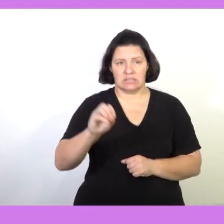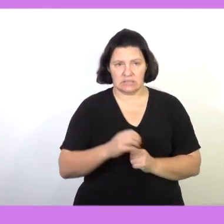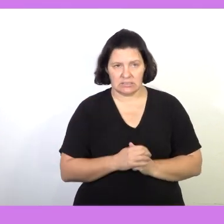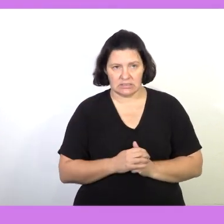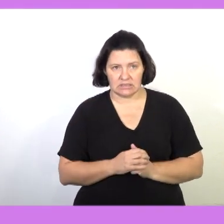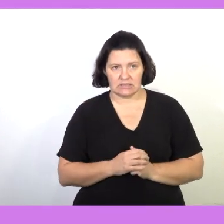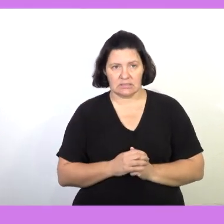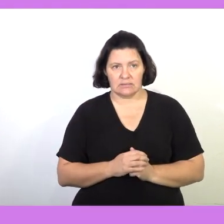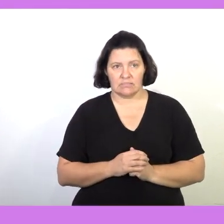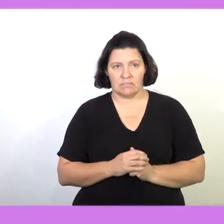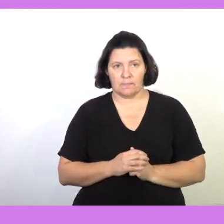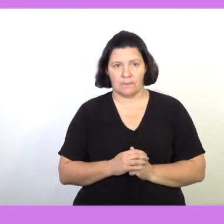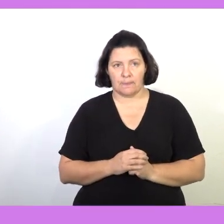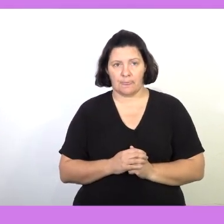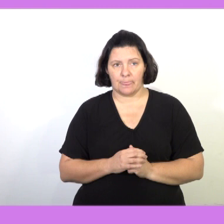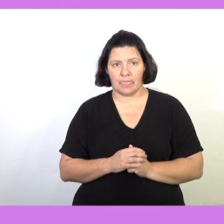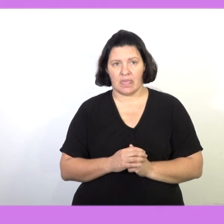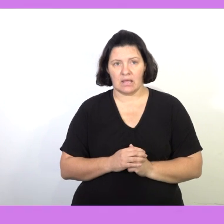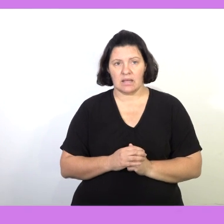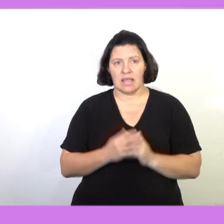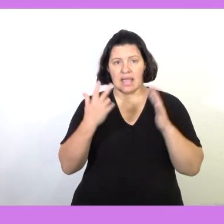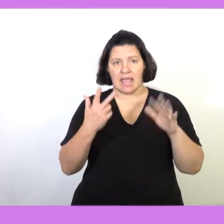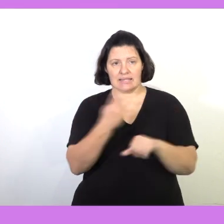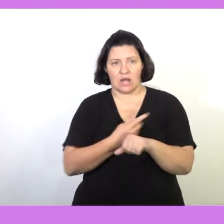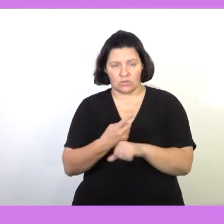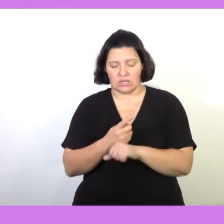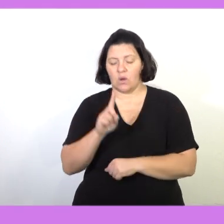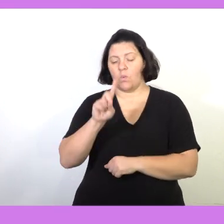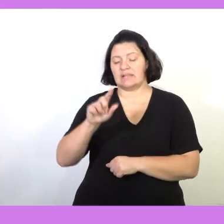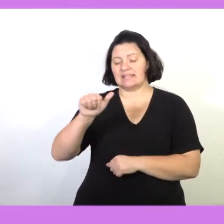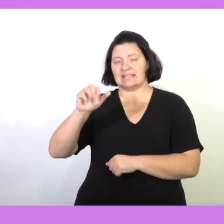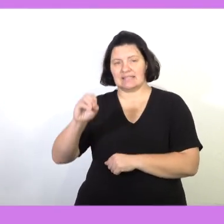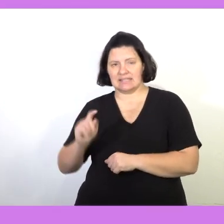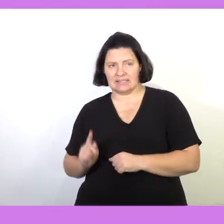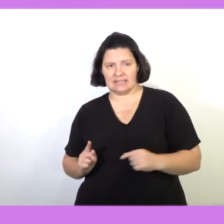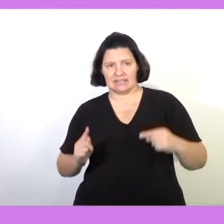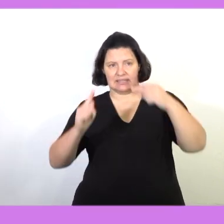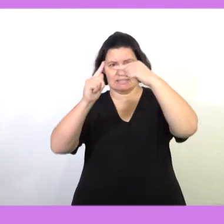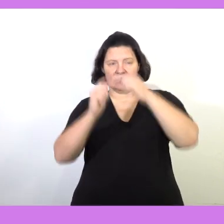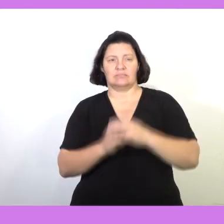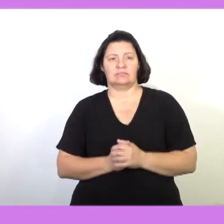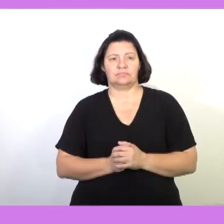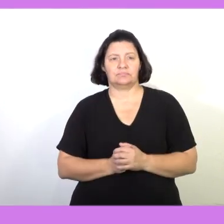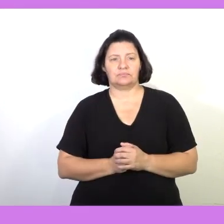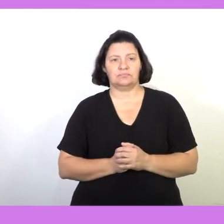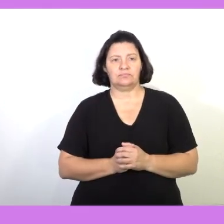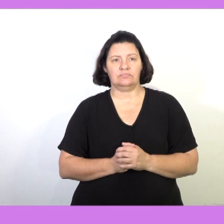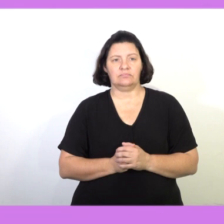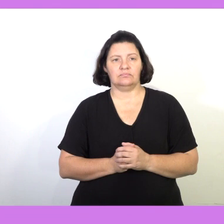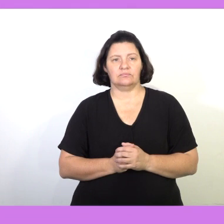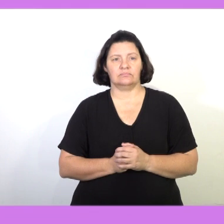420. It will be here. And then 8 hours is 160, just after our